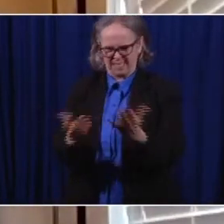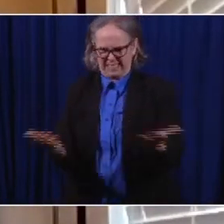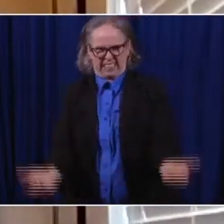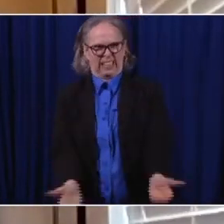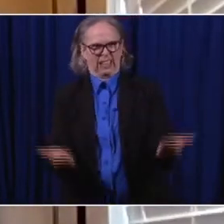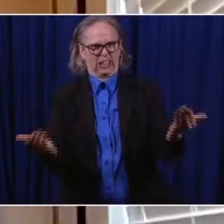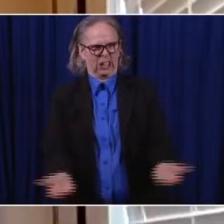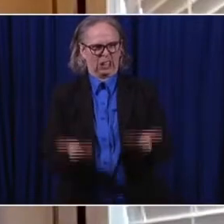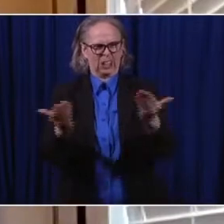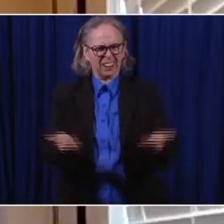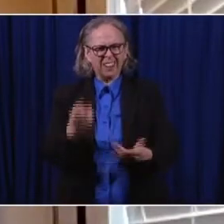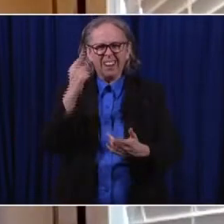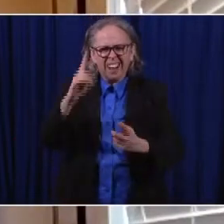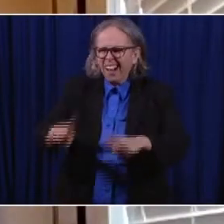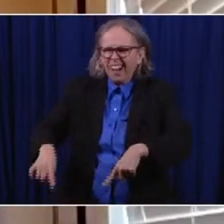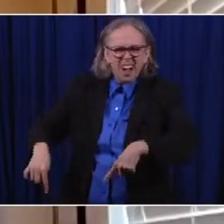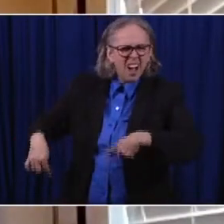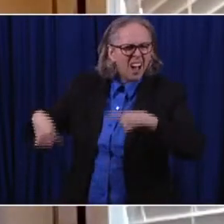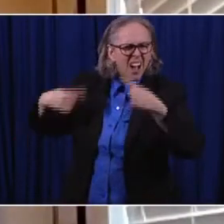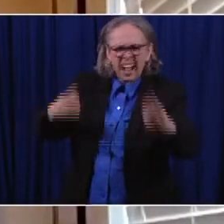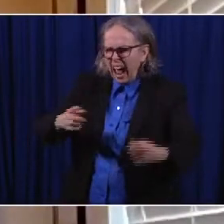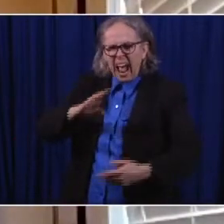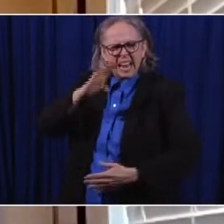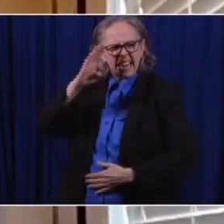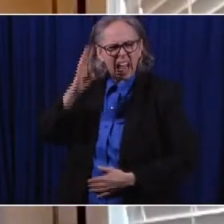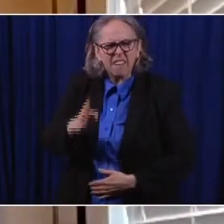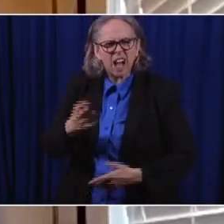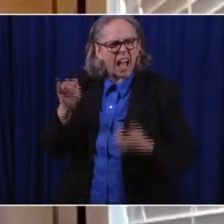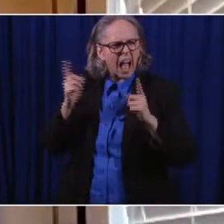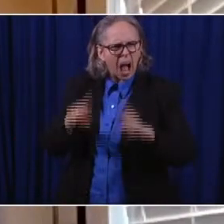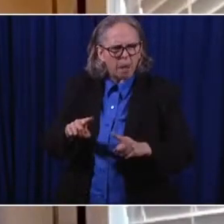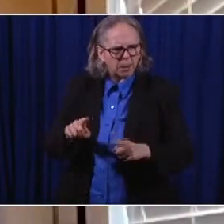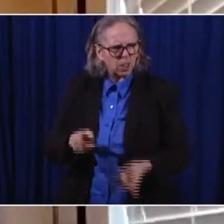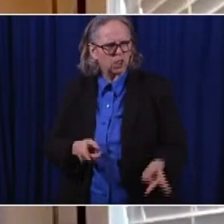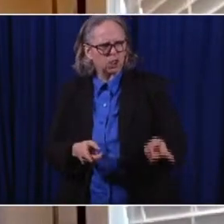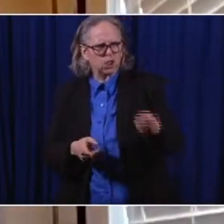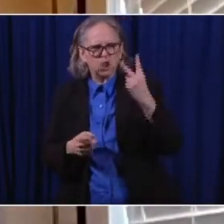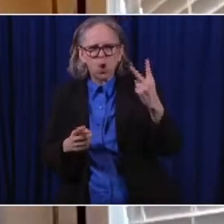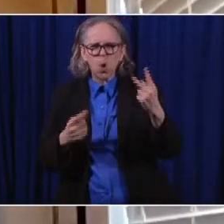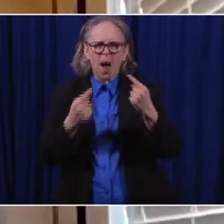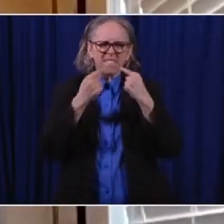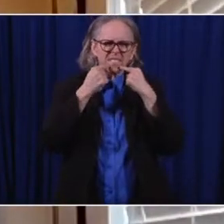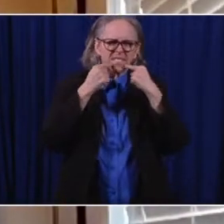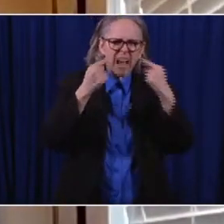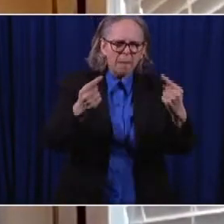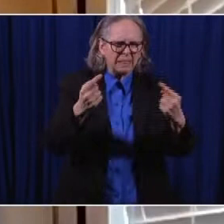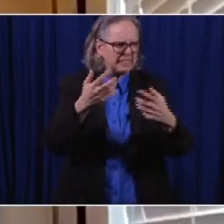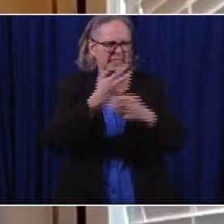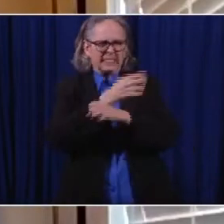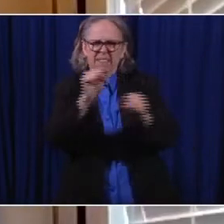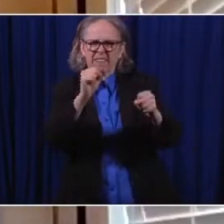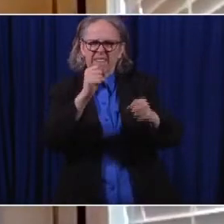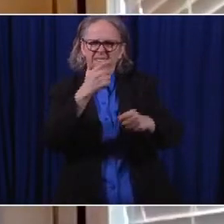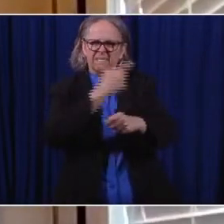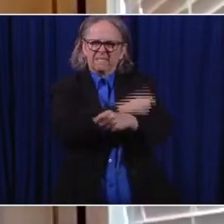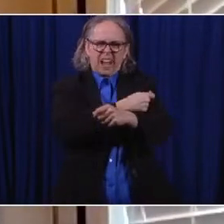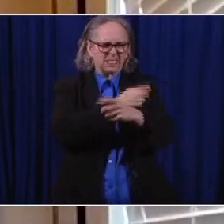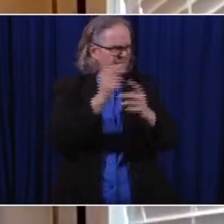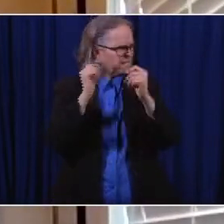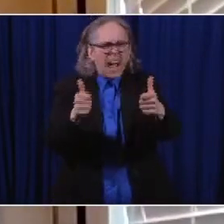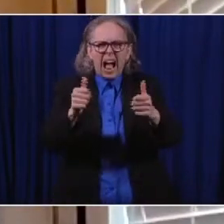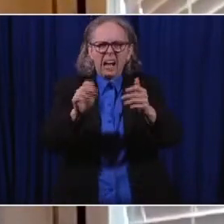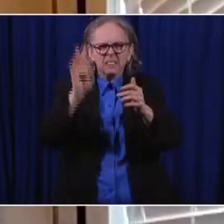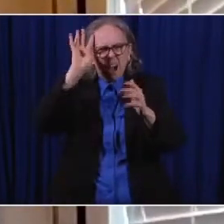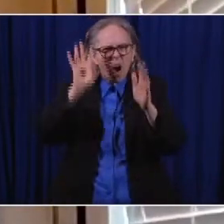with such an incredible safety profile been developed and delivered so quickly. I mean, scientifically, this is not unlike some